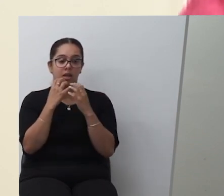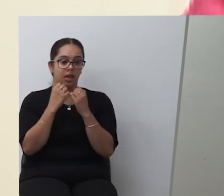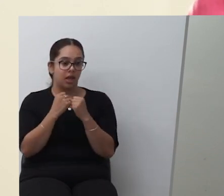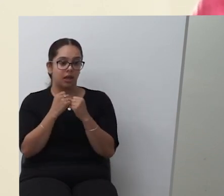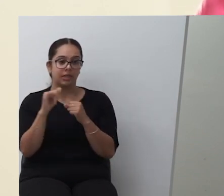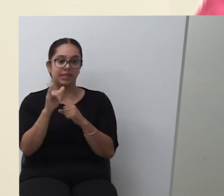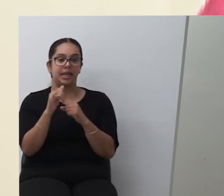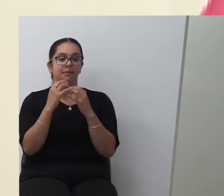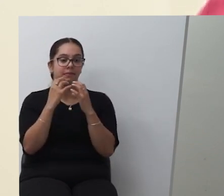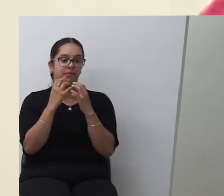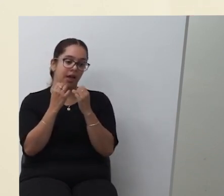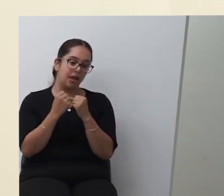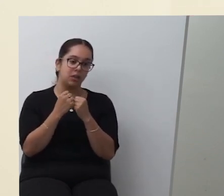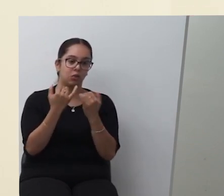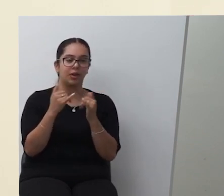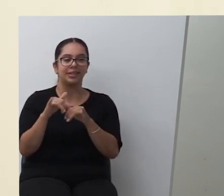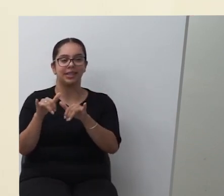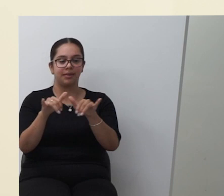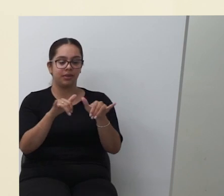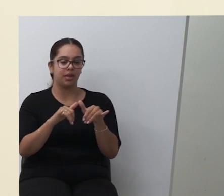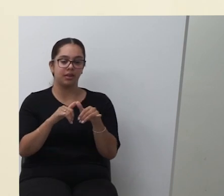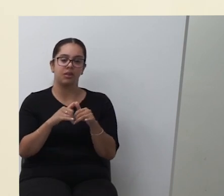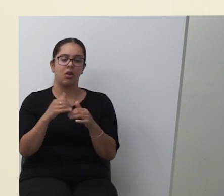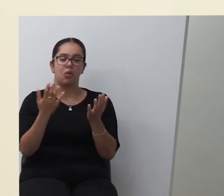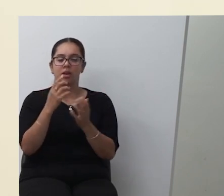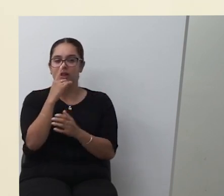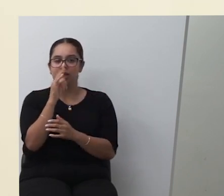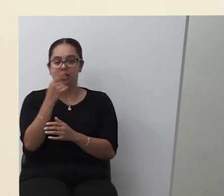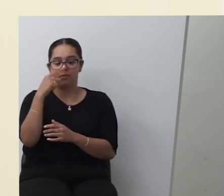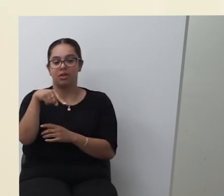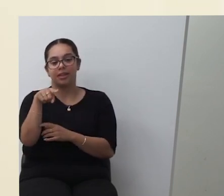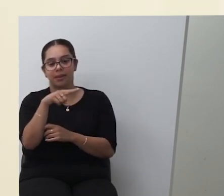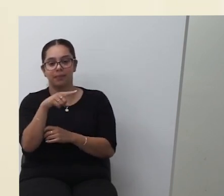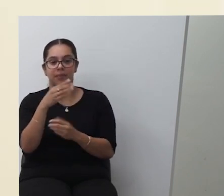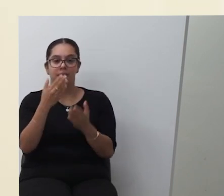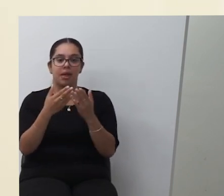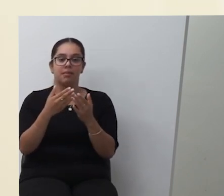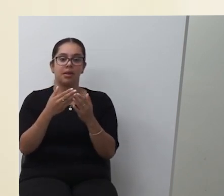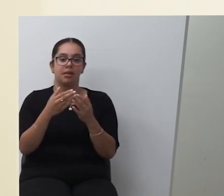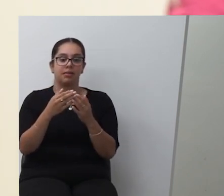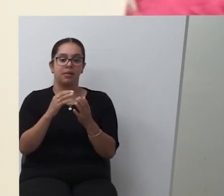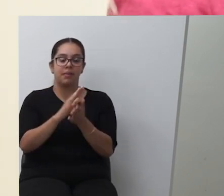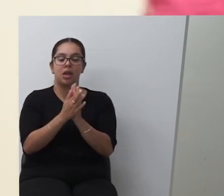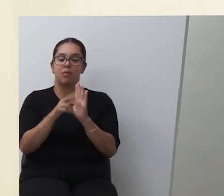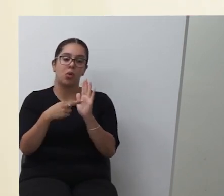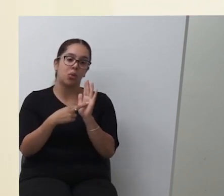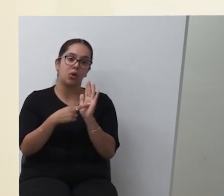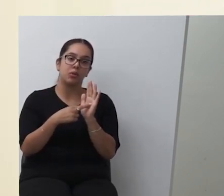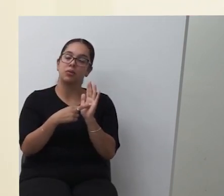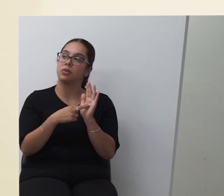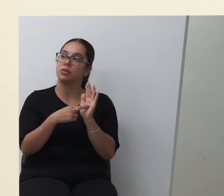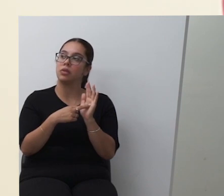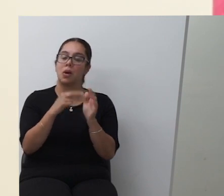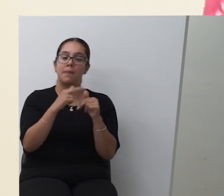like the same values and want the same things, then what would it look like for them to maybe play the role of